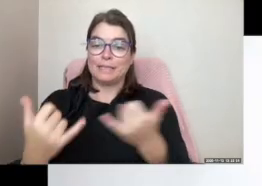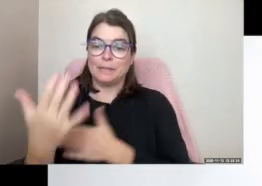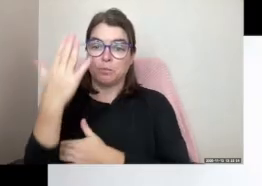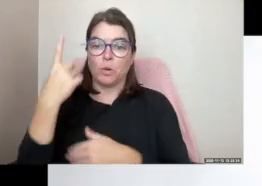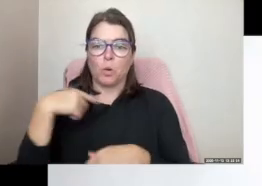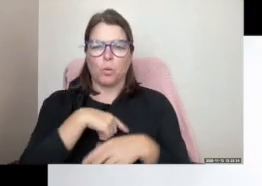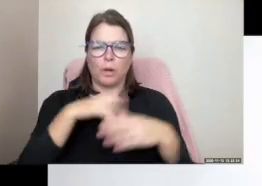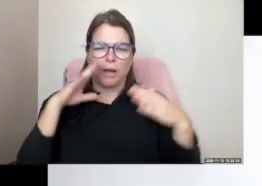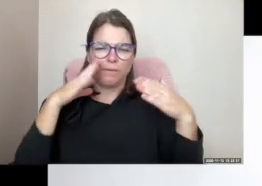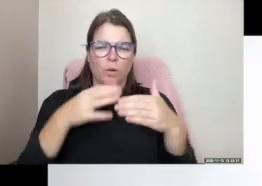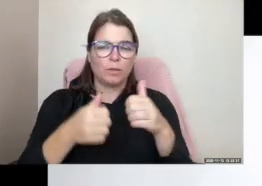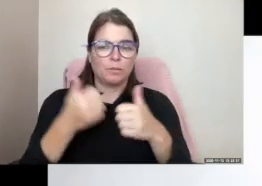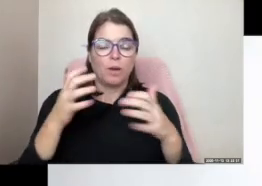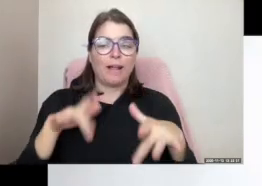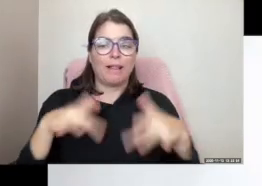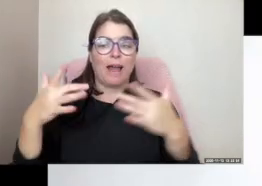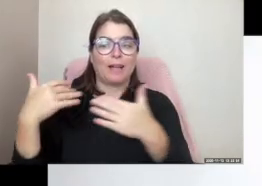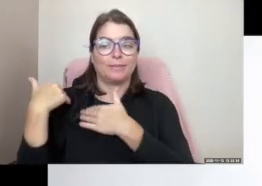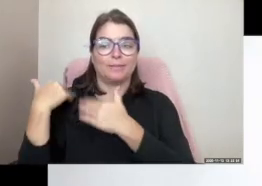let's continue and get started.